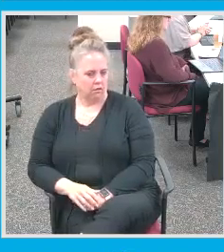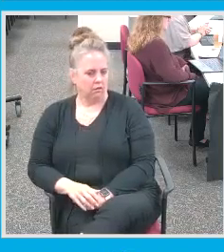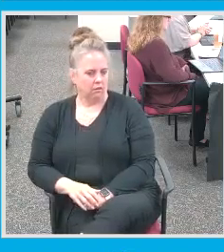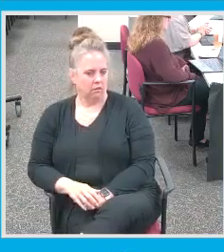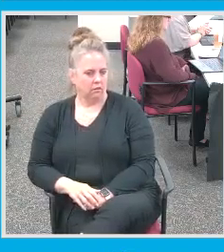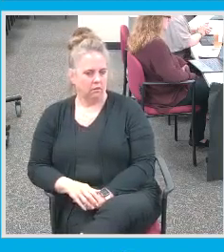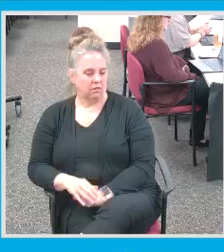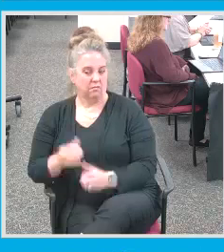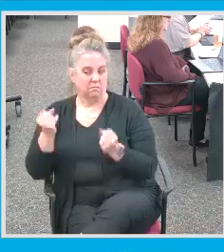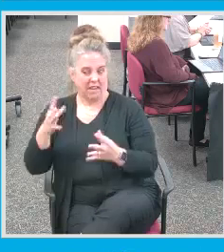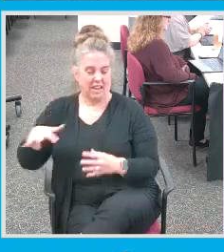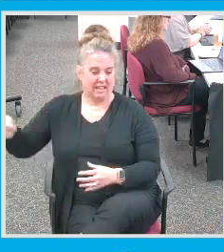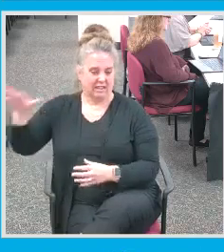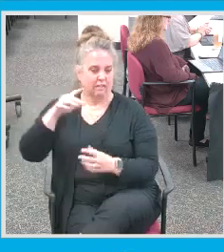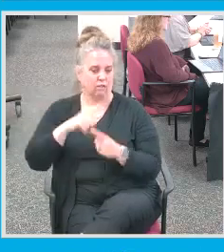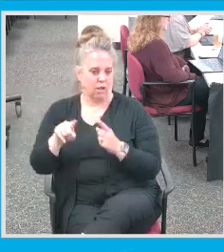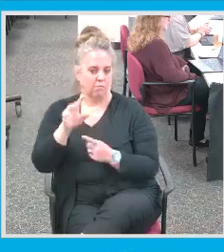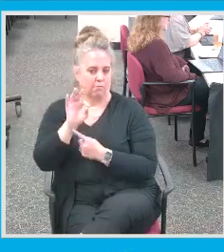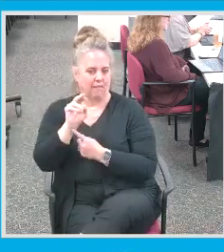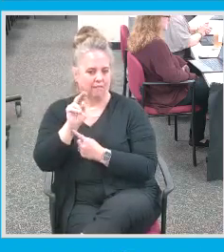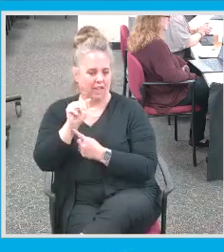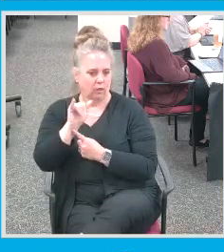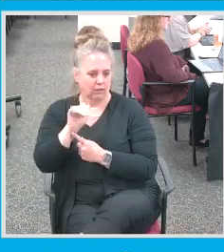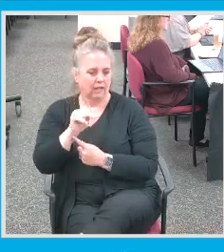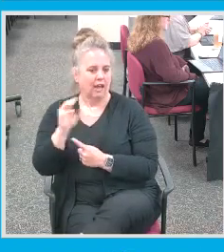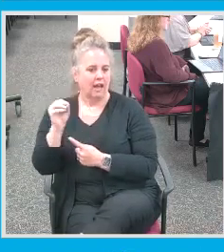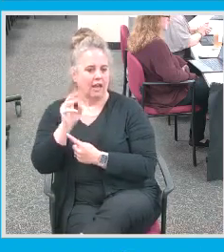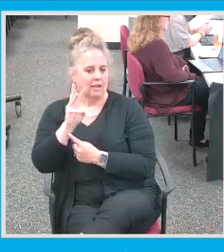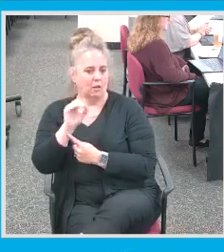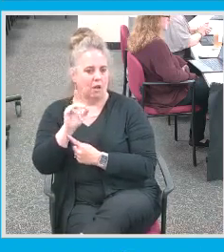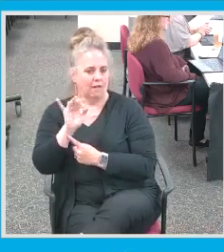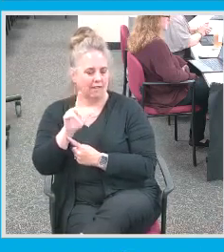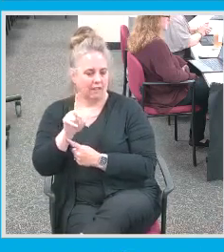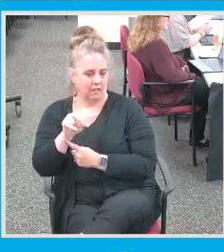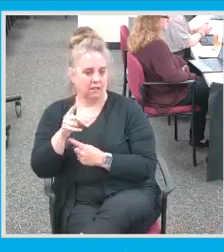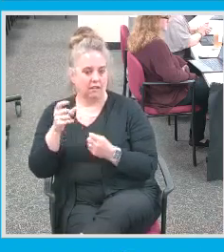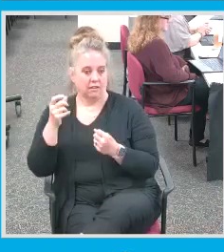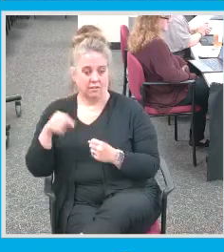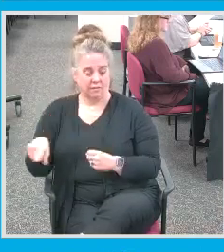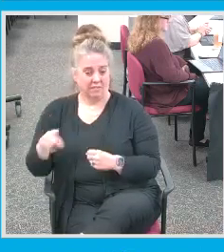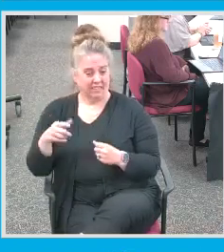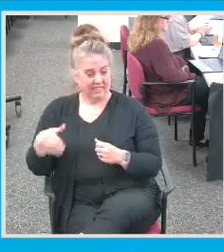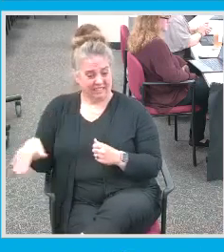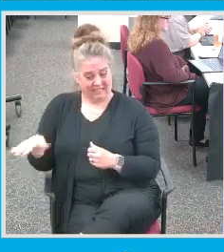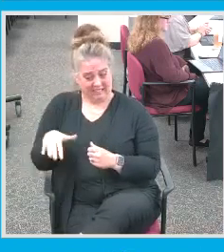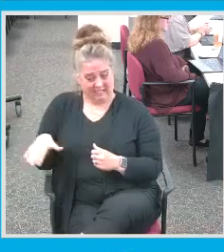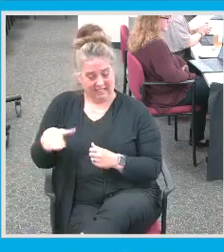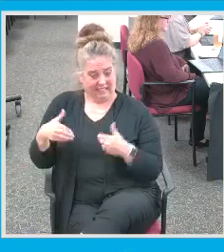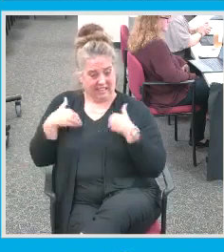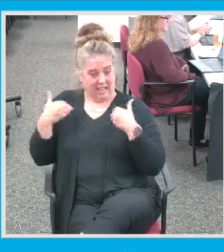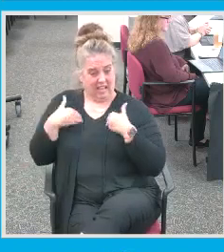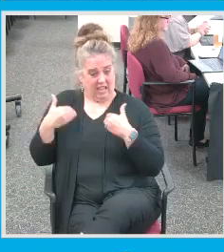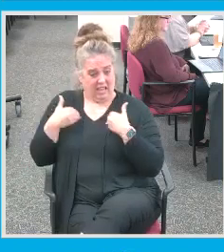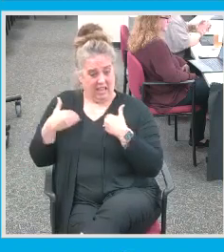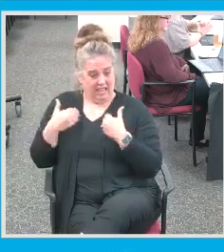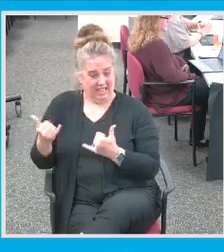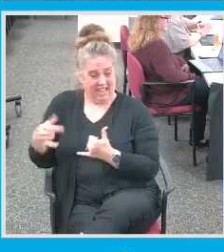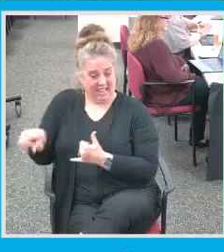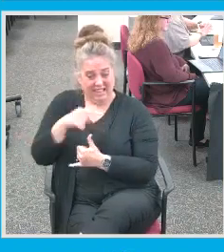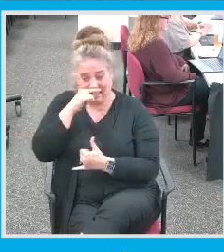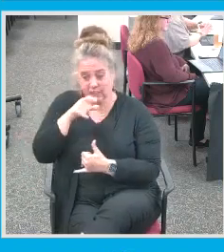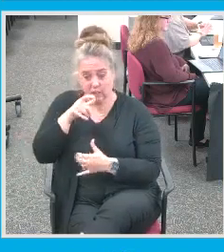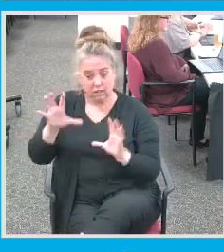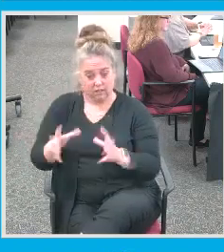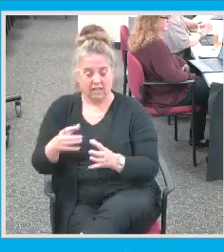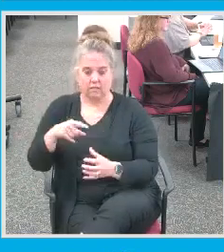area. They're very young. We actually have a pretty young Teen Action Board. They're mostly in middle school right now. Okay. So they rely on their parents,